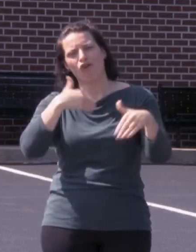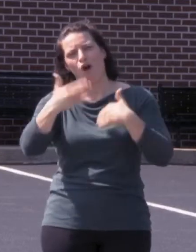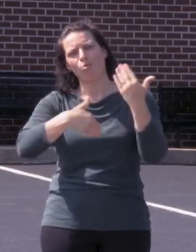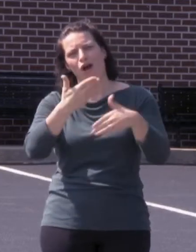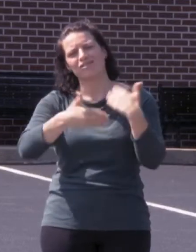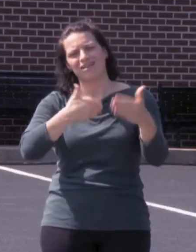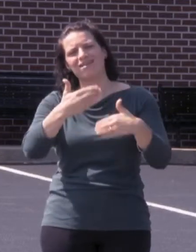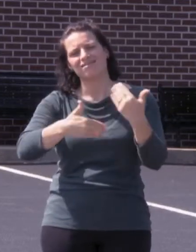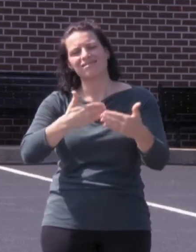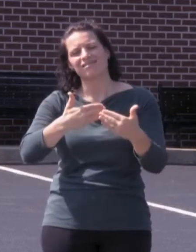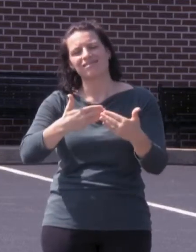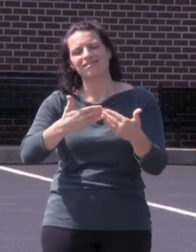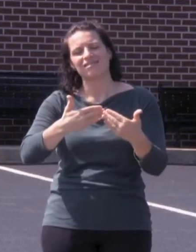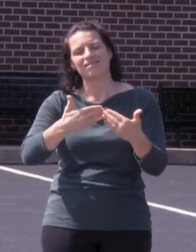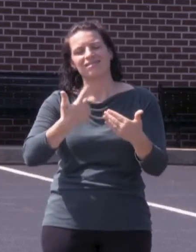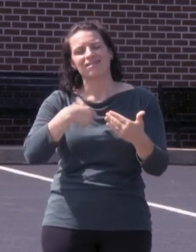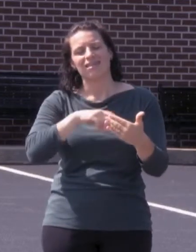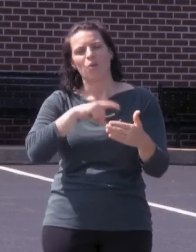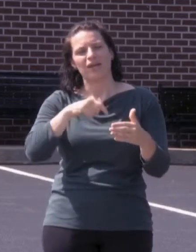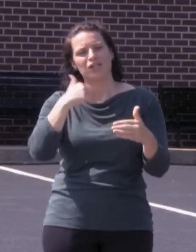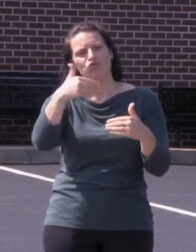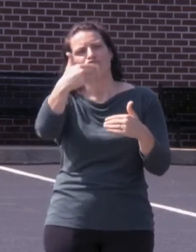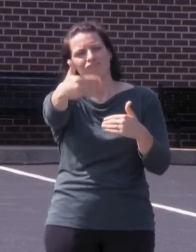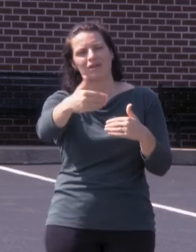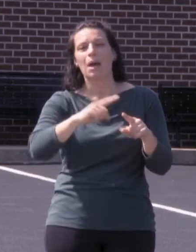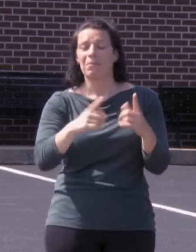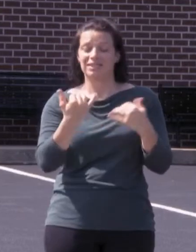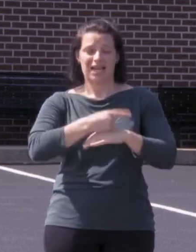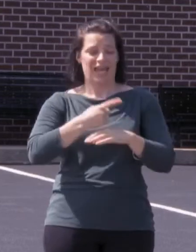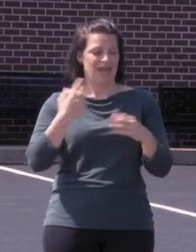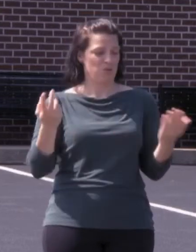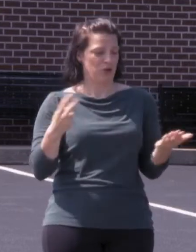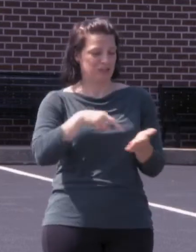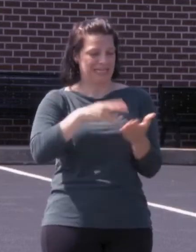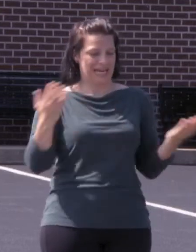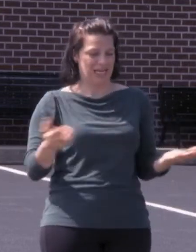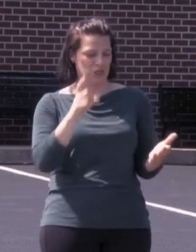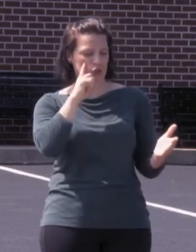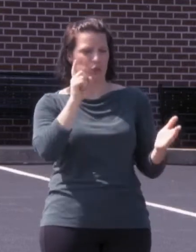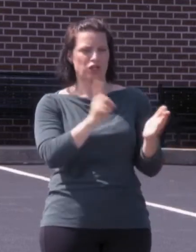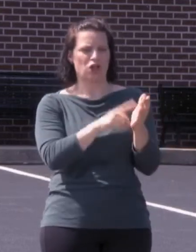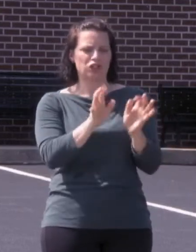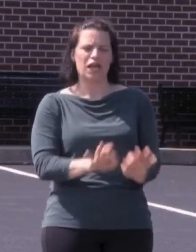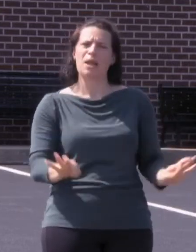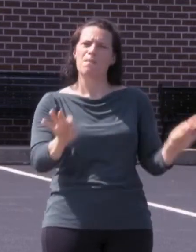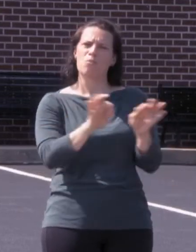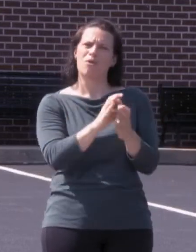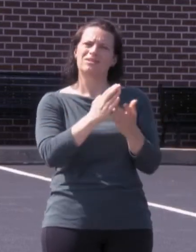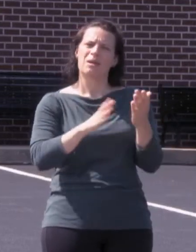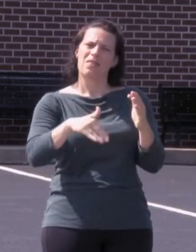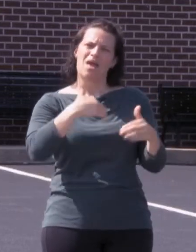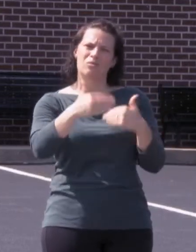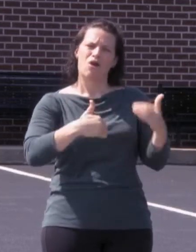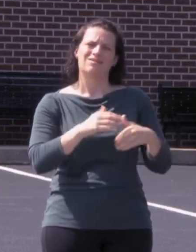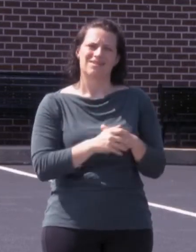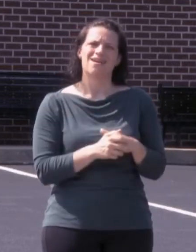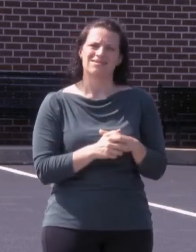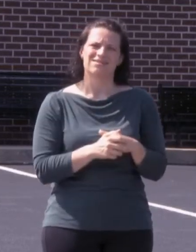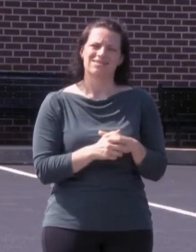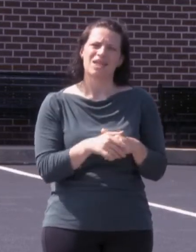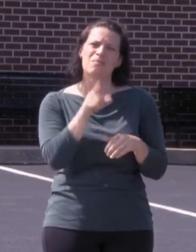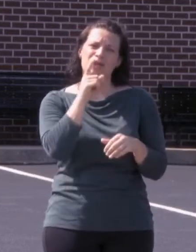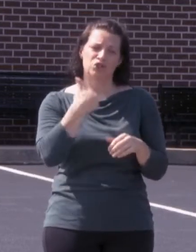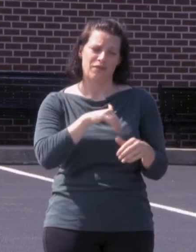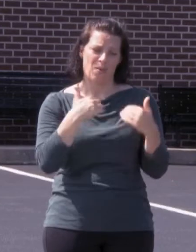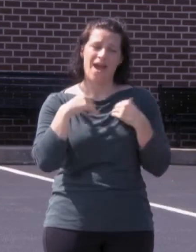in these package of bills that move forward. But today we stand here to acknowledge an important step in that process, making sure that we